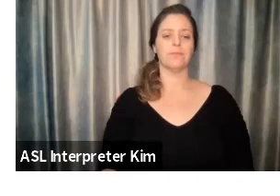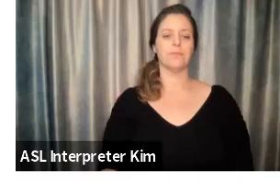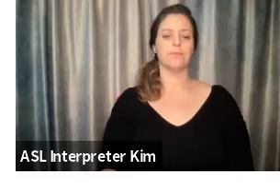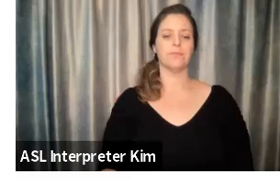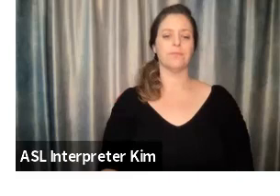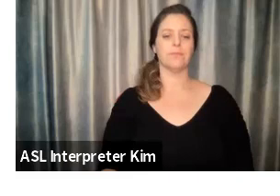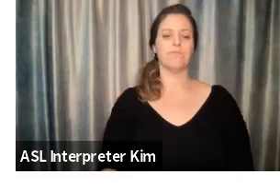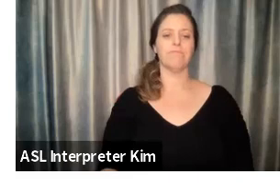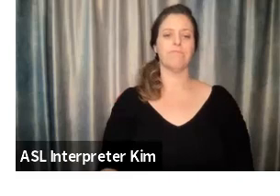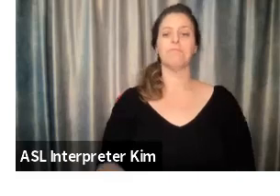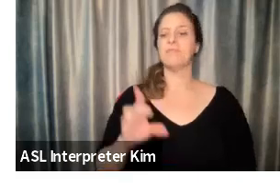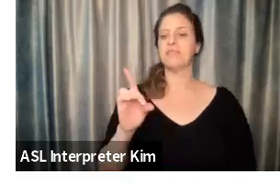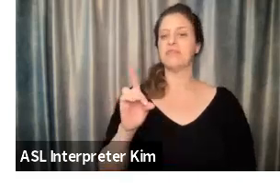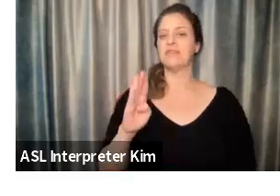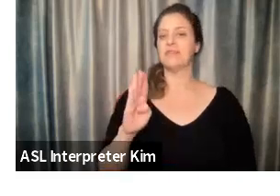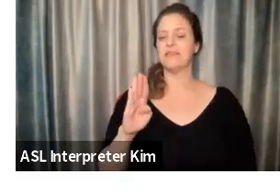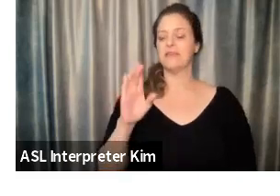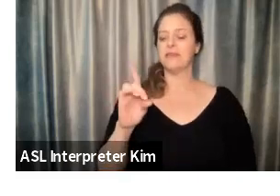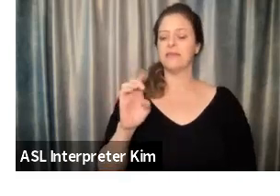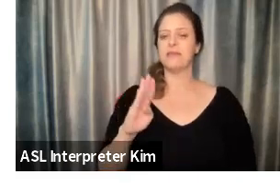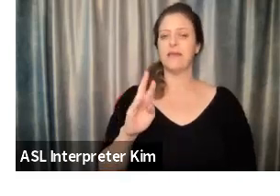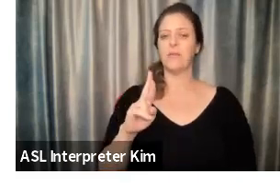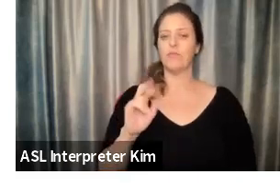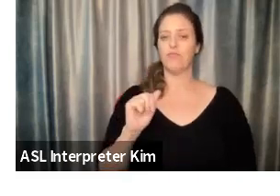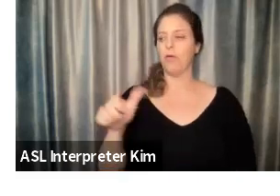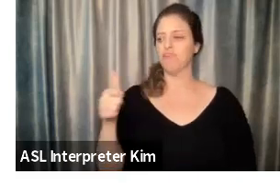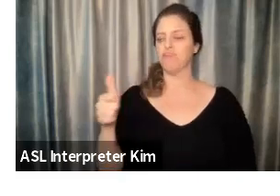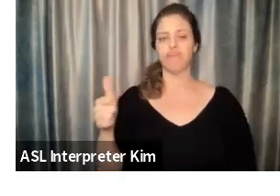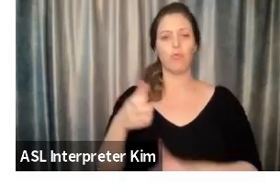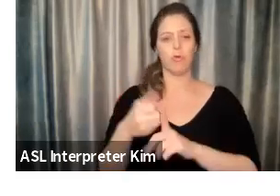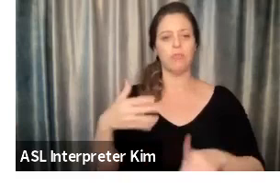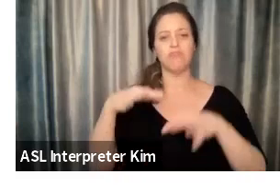And my coworker Deb is going to talk a little bit about overflow procedures.